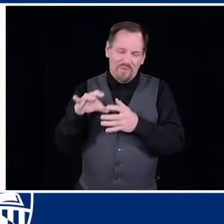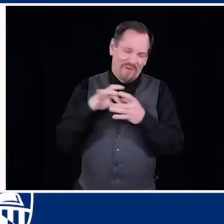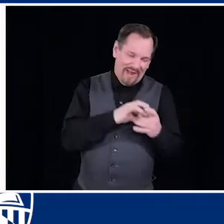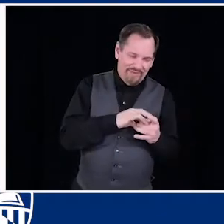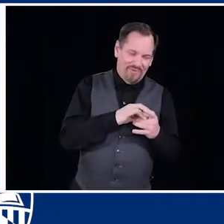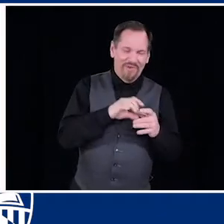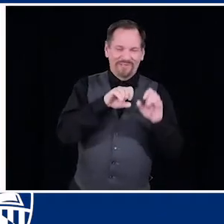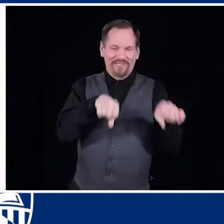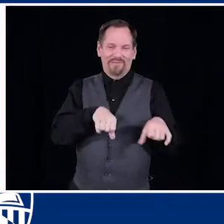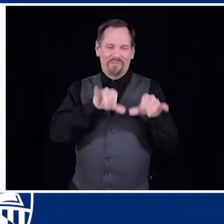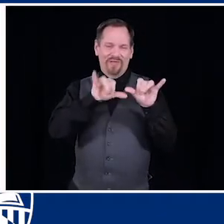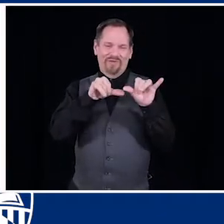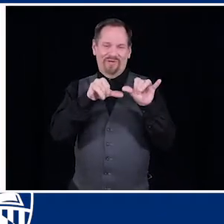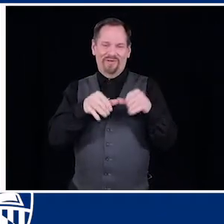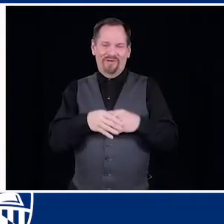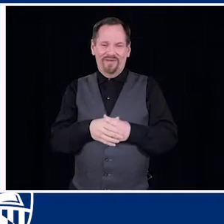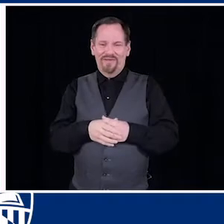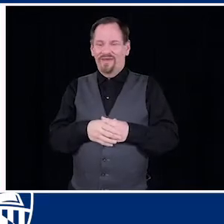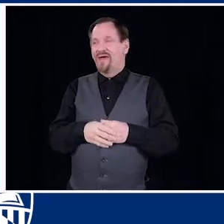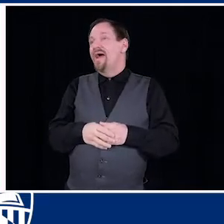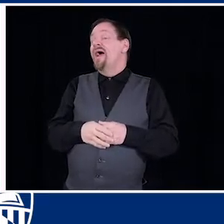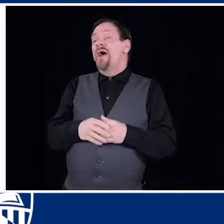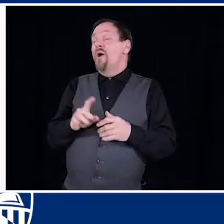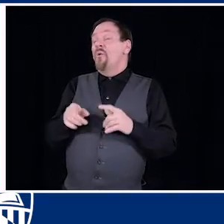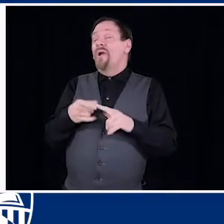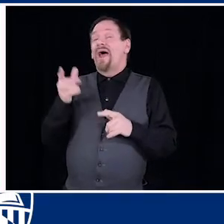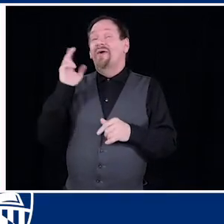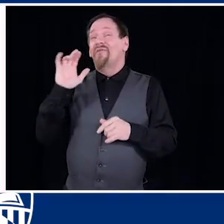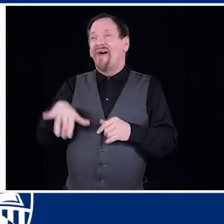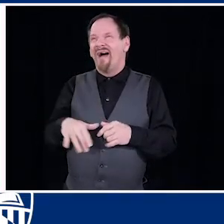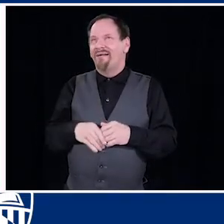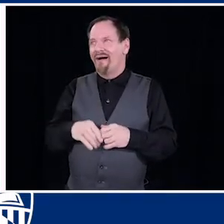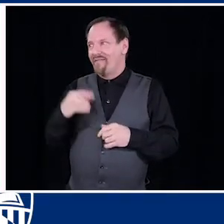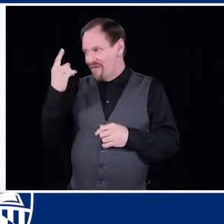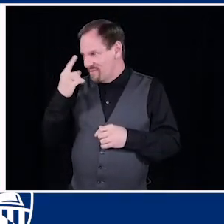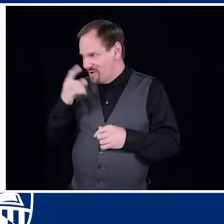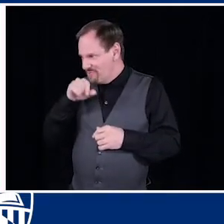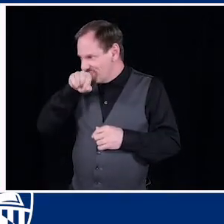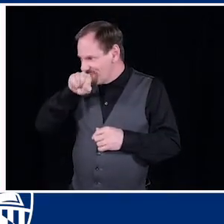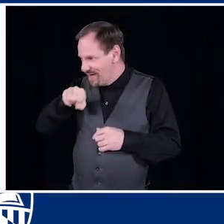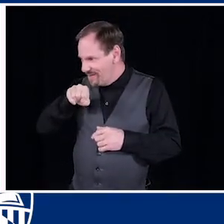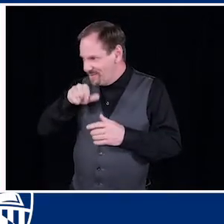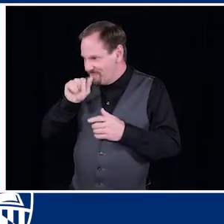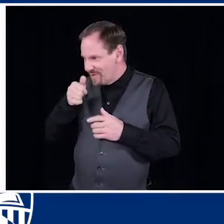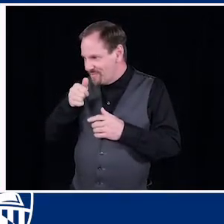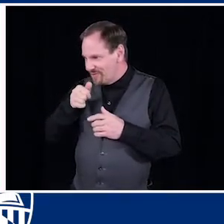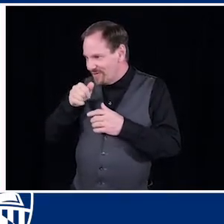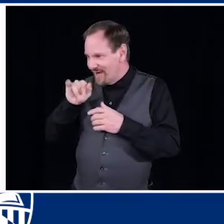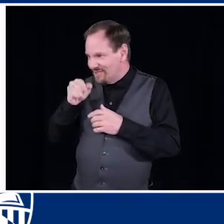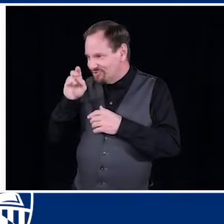system engineering. And it really makes you rethink your love for peanut butter and jelly sandwich after all the atrocities came out of that